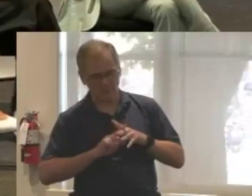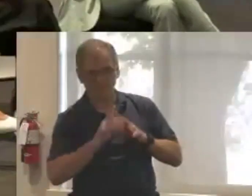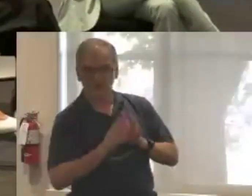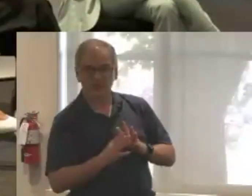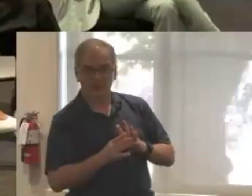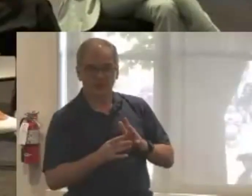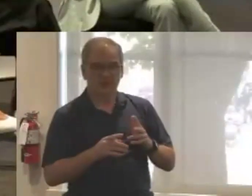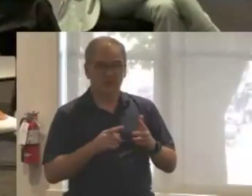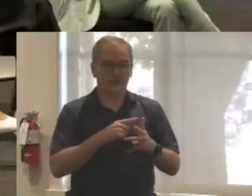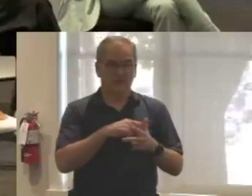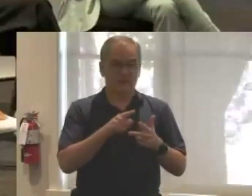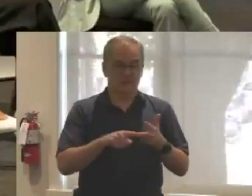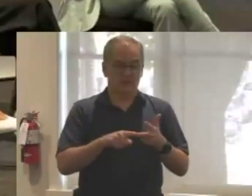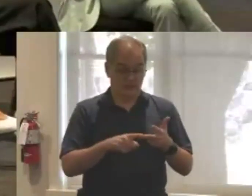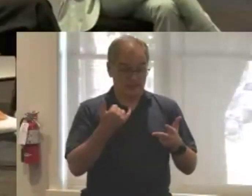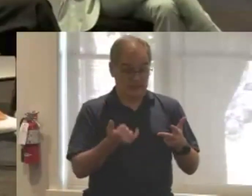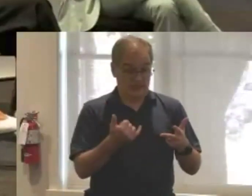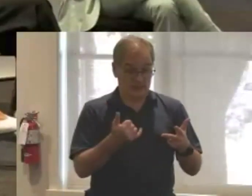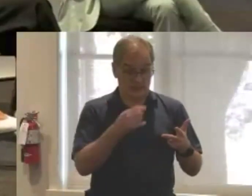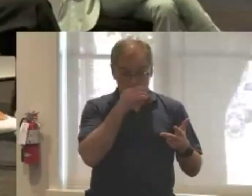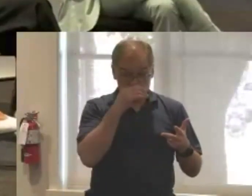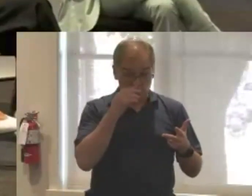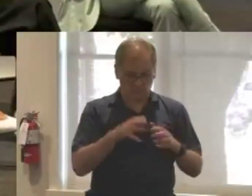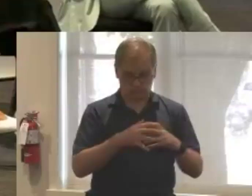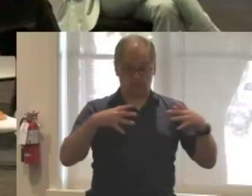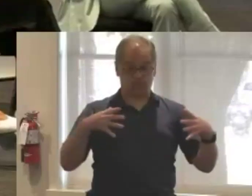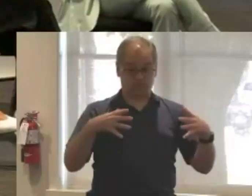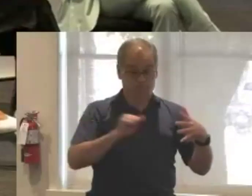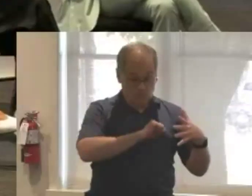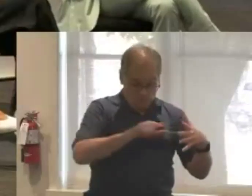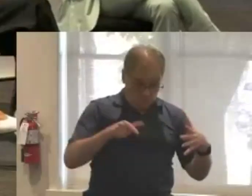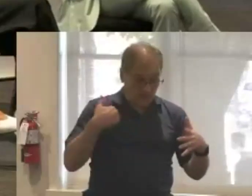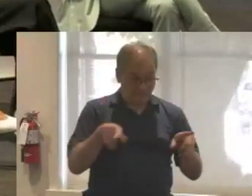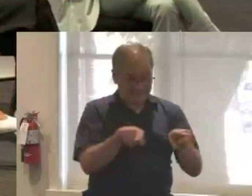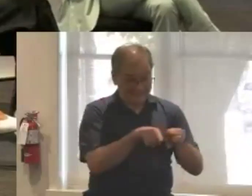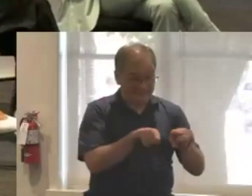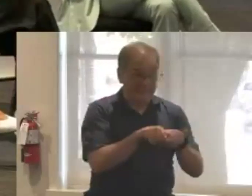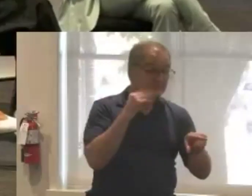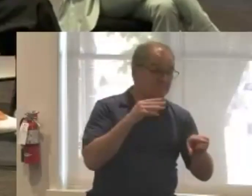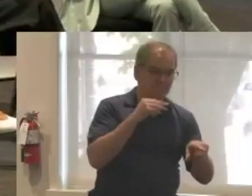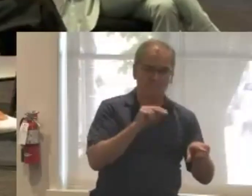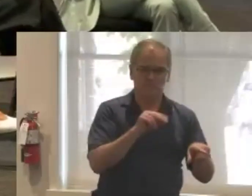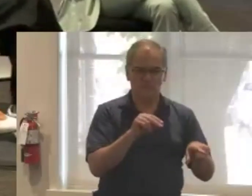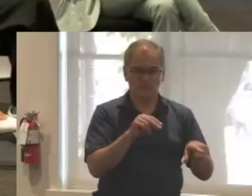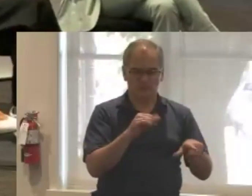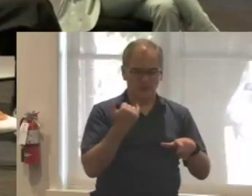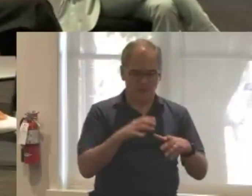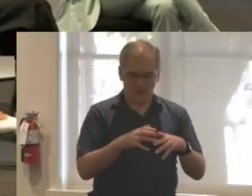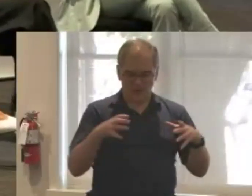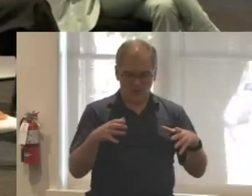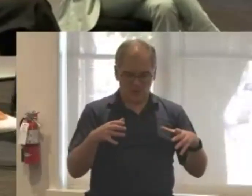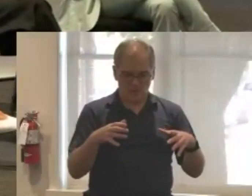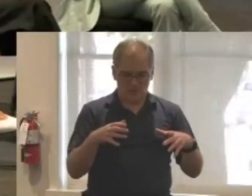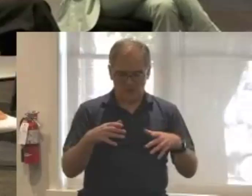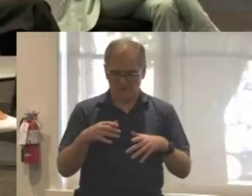conversations and topics. So I think we're still in the process of the timeline phase of now we're past frustration.